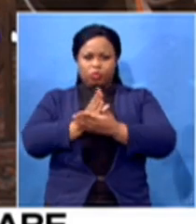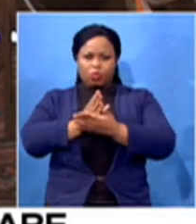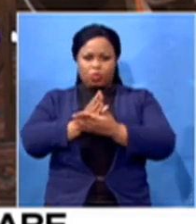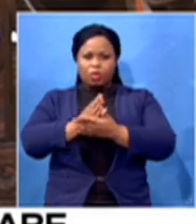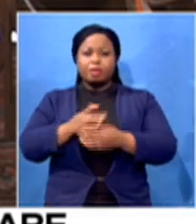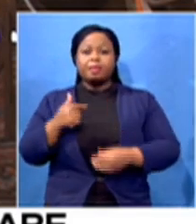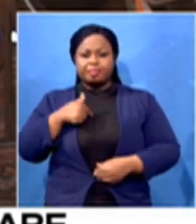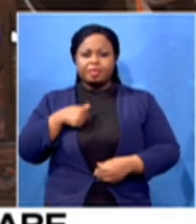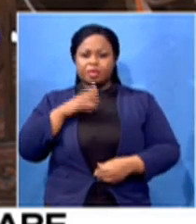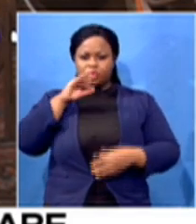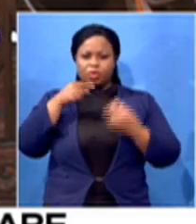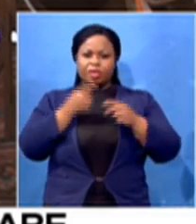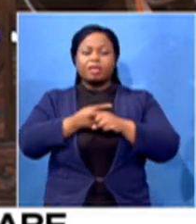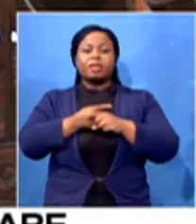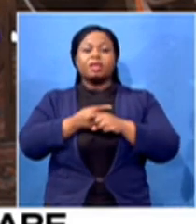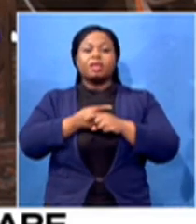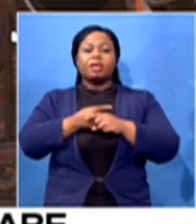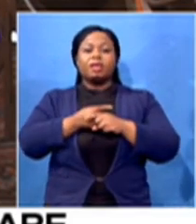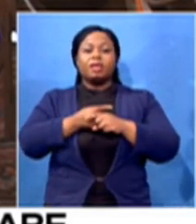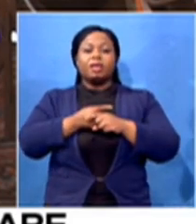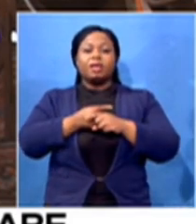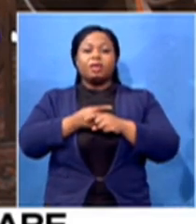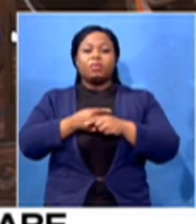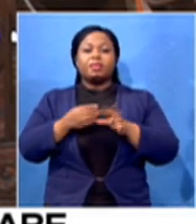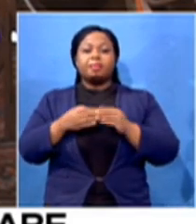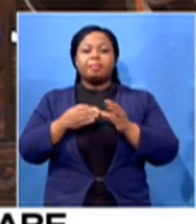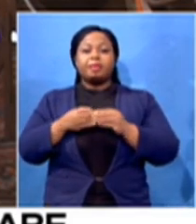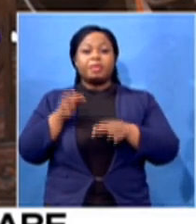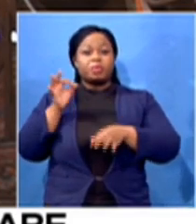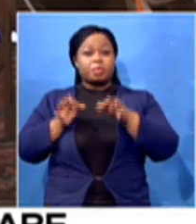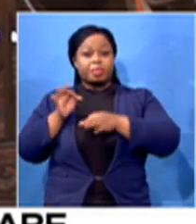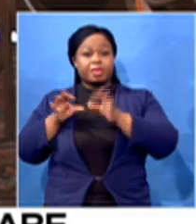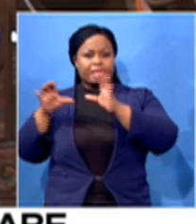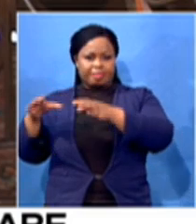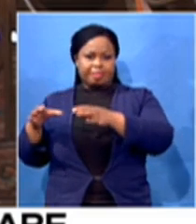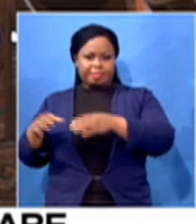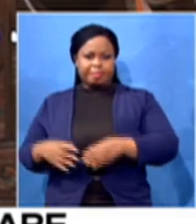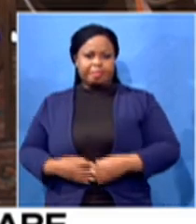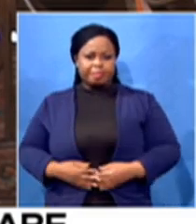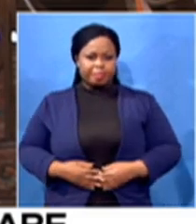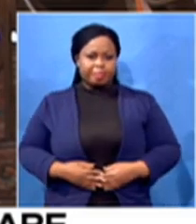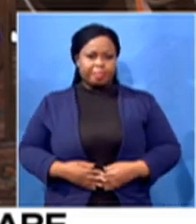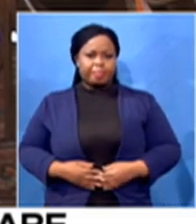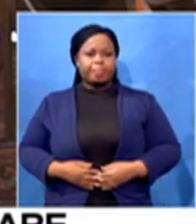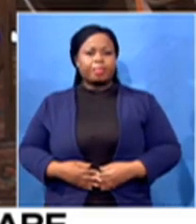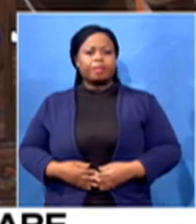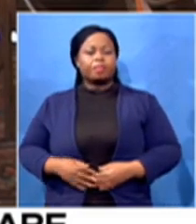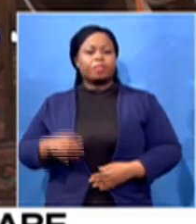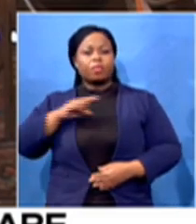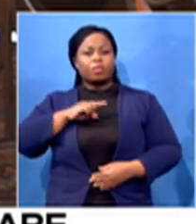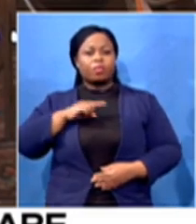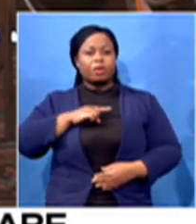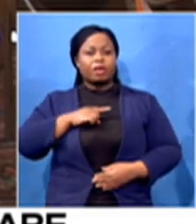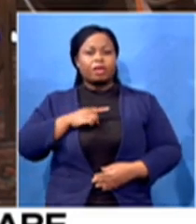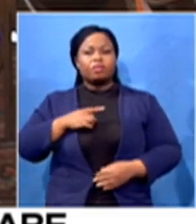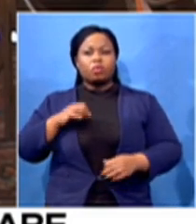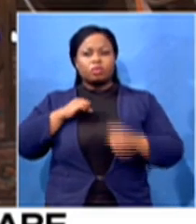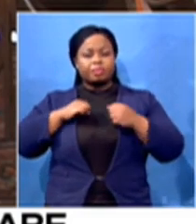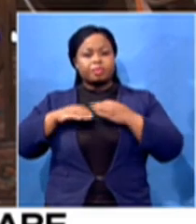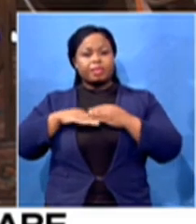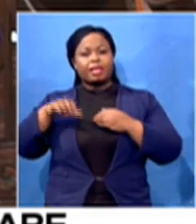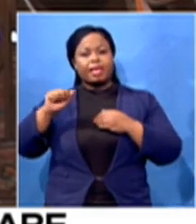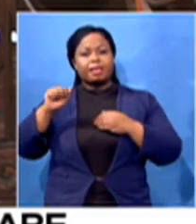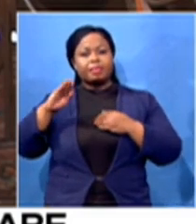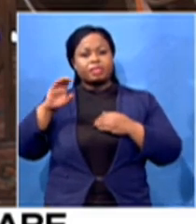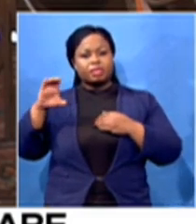talking with members of my party. It is in achieving stability in ABC that will then